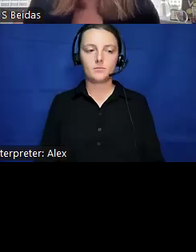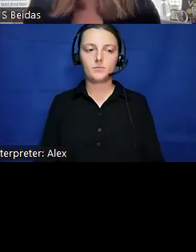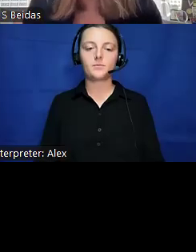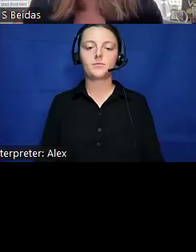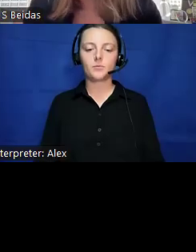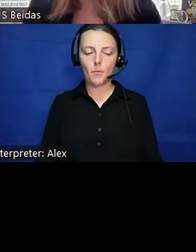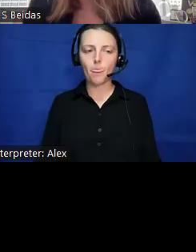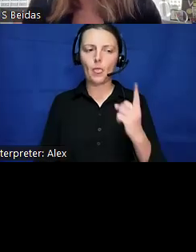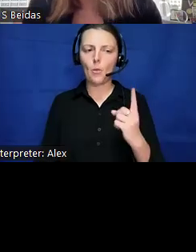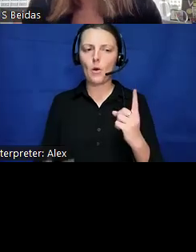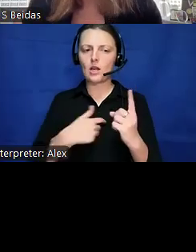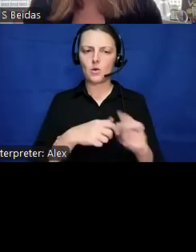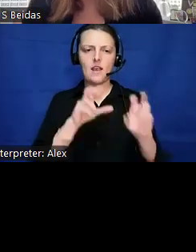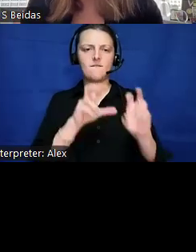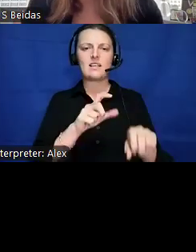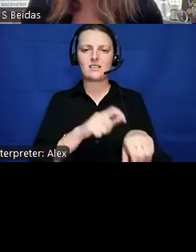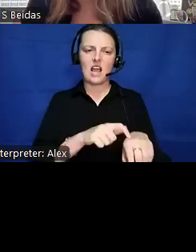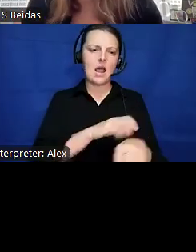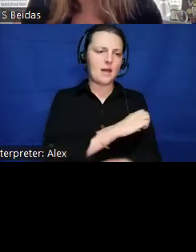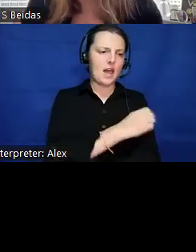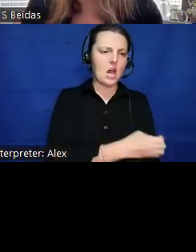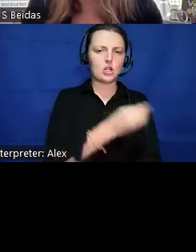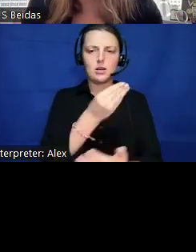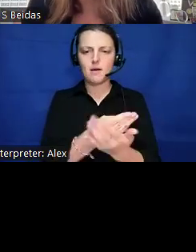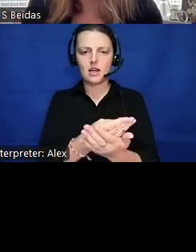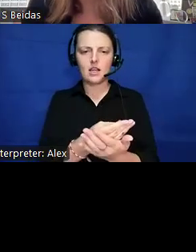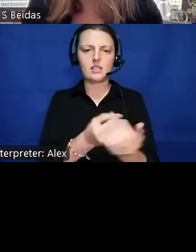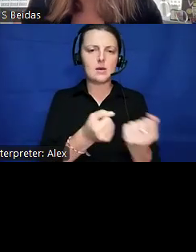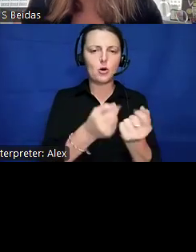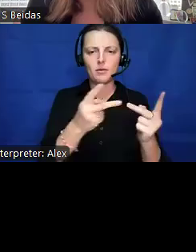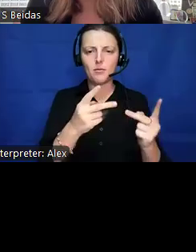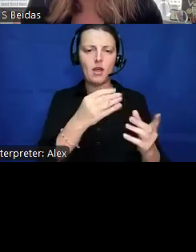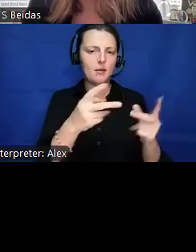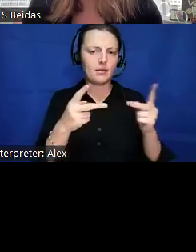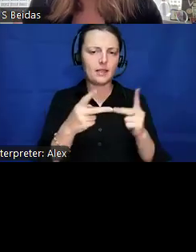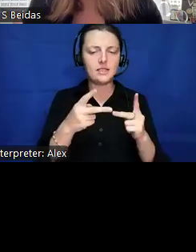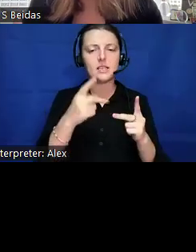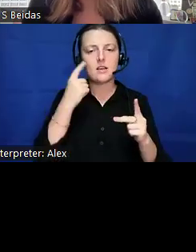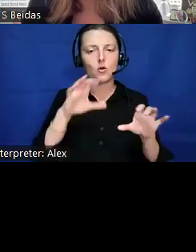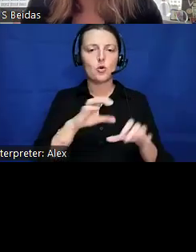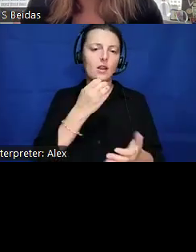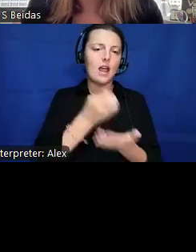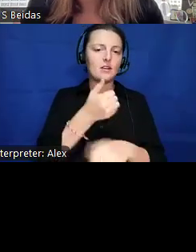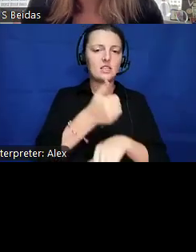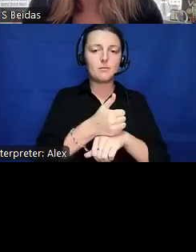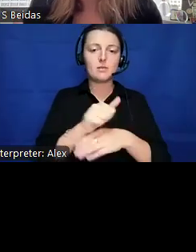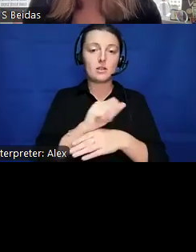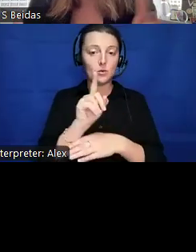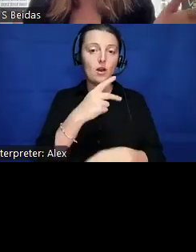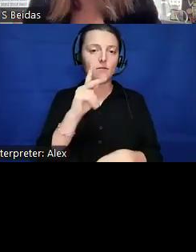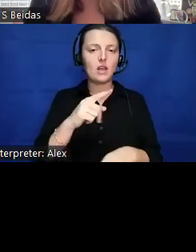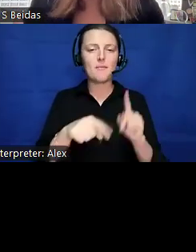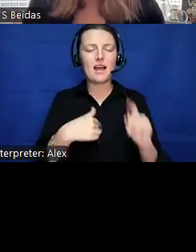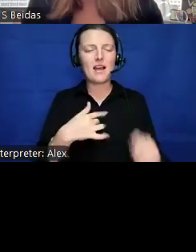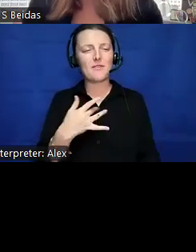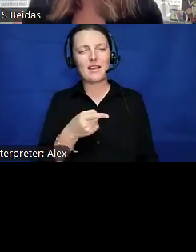energy, money in supporting people and places in doing evidence-based practices in Philly, but I couldn't help but feel like we might be making things harder for